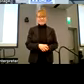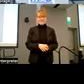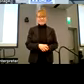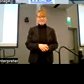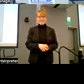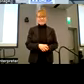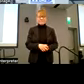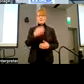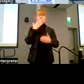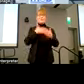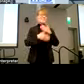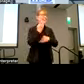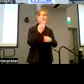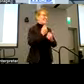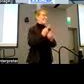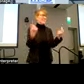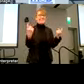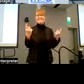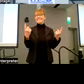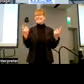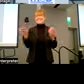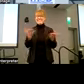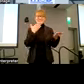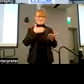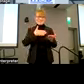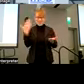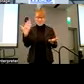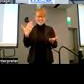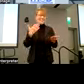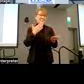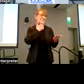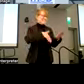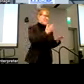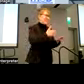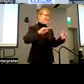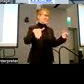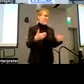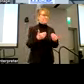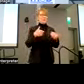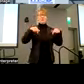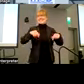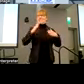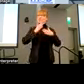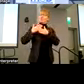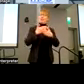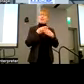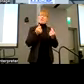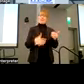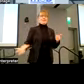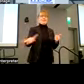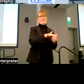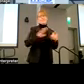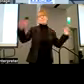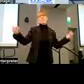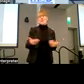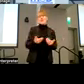Good morning, everyone. Good morning. Good morning and welcome. Welcome to this shared space. Welcome to a space